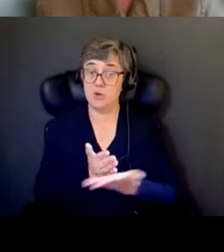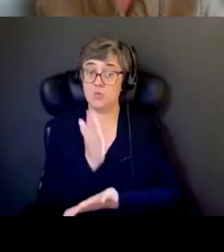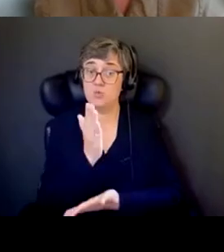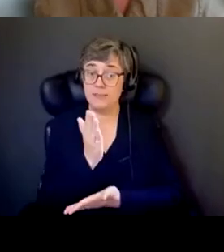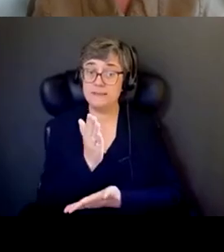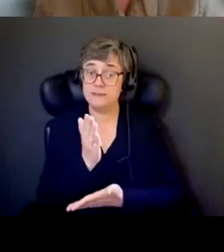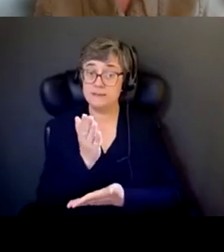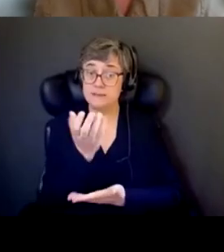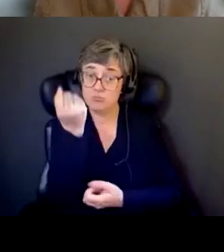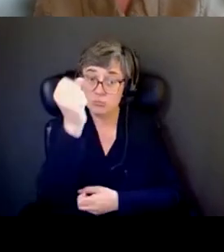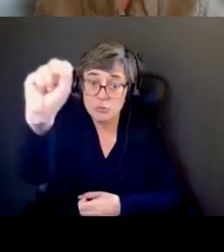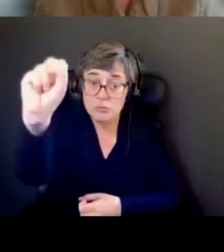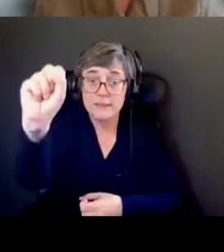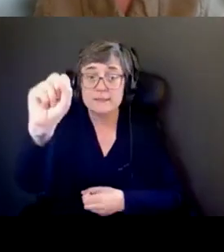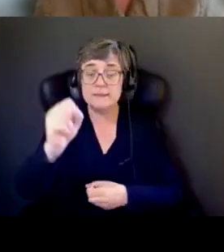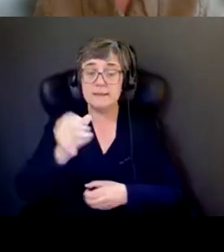abuse realm.